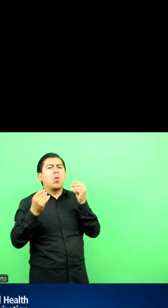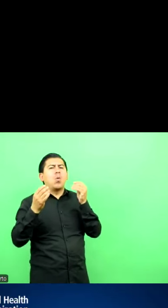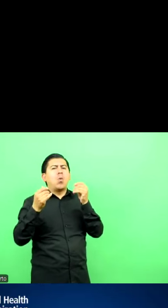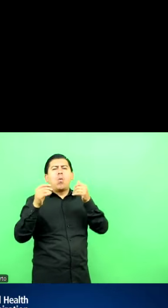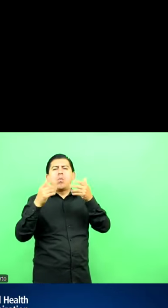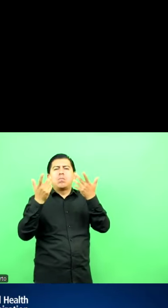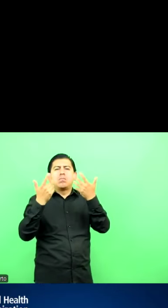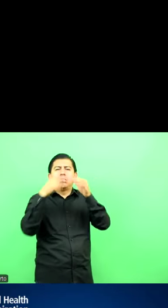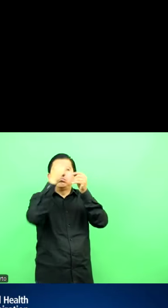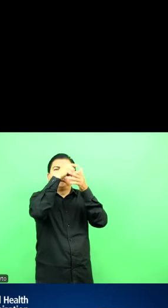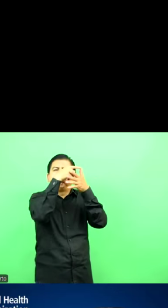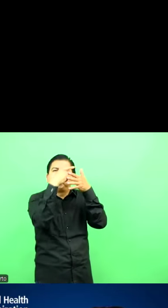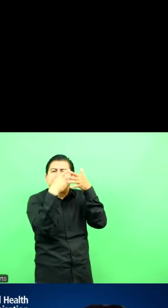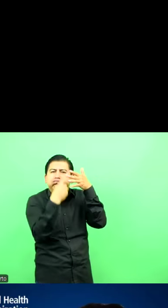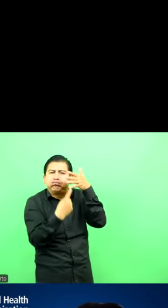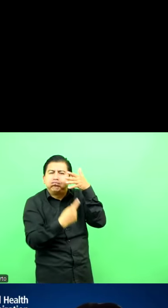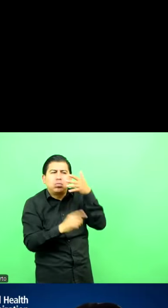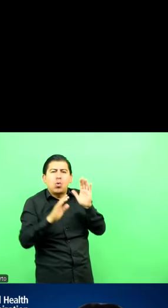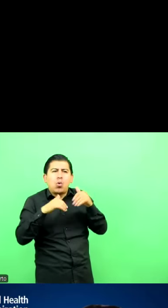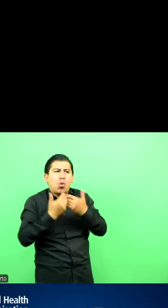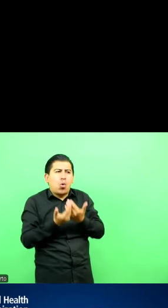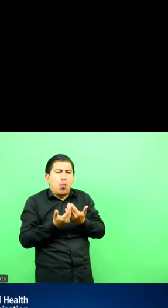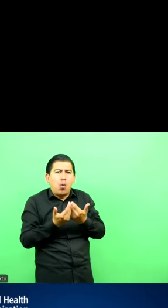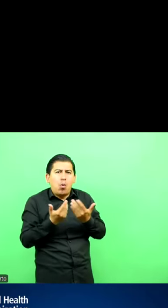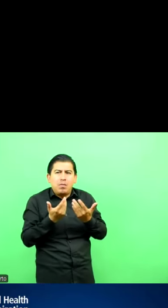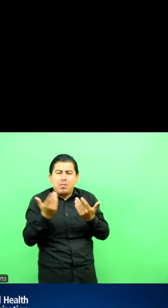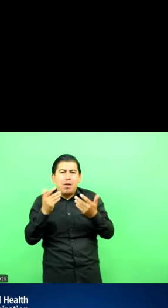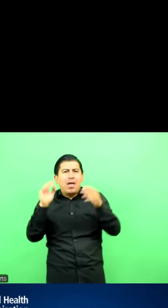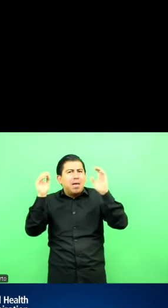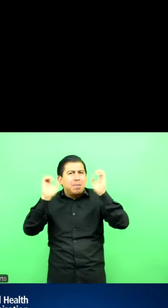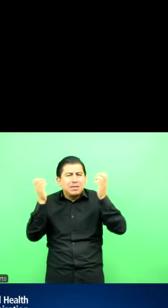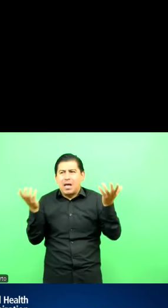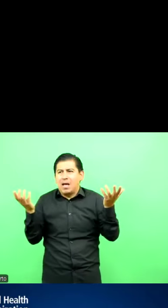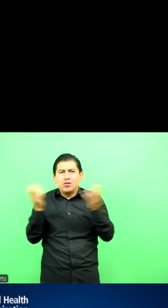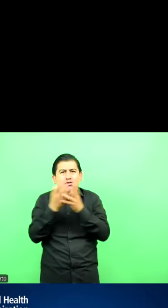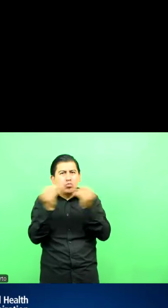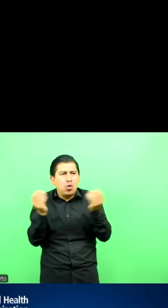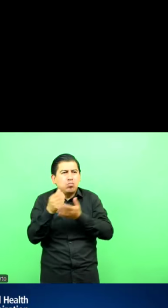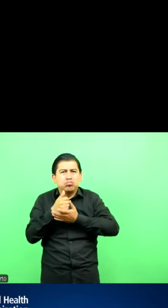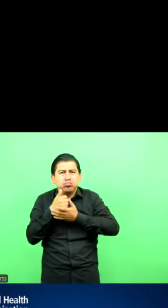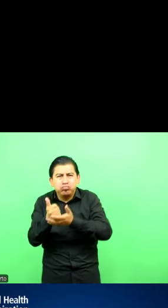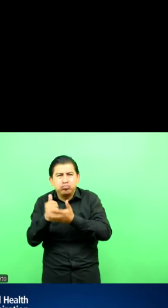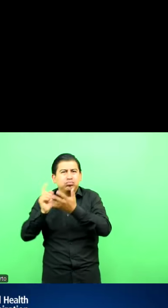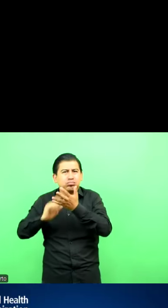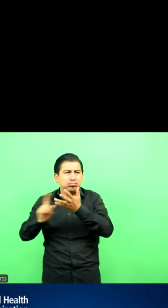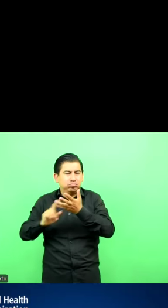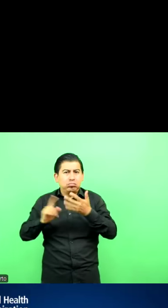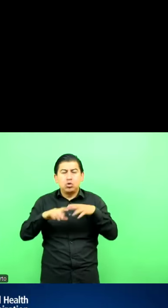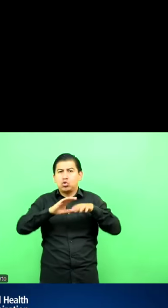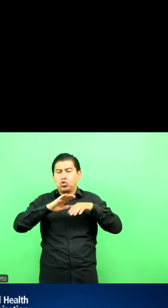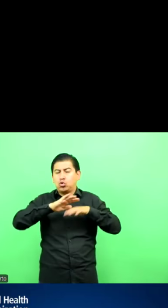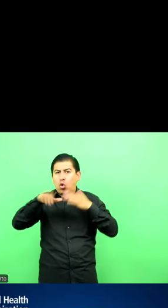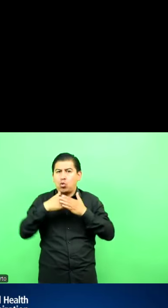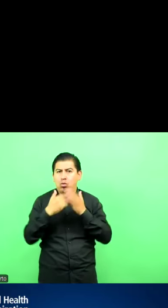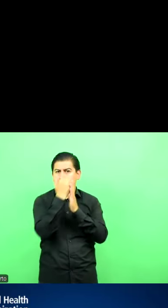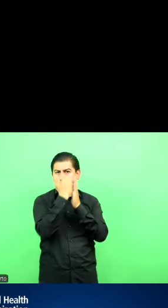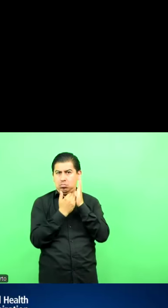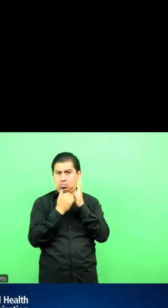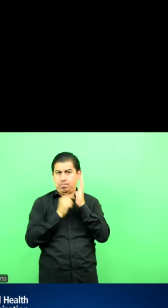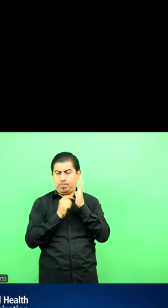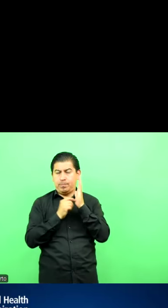this situation, how we use our terminology, how we define and design our actions as well.